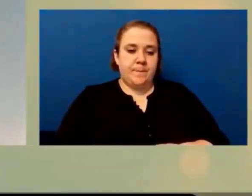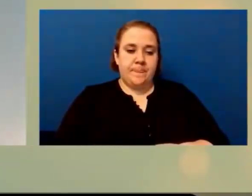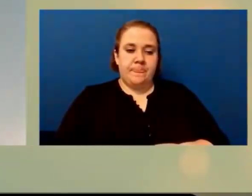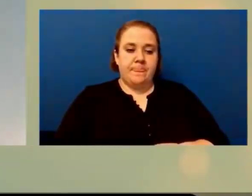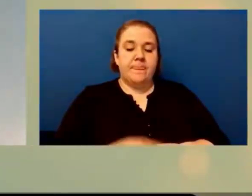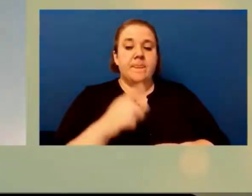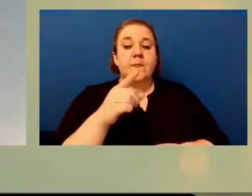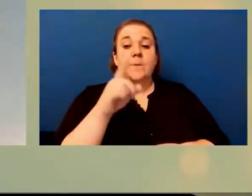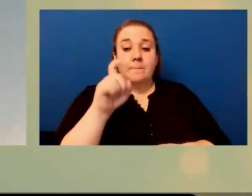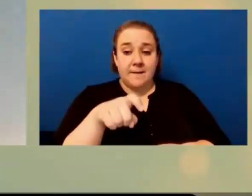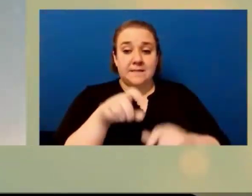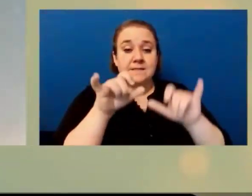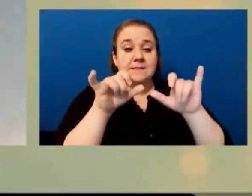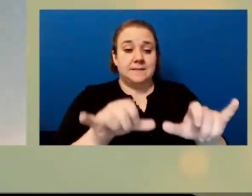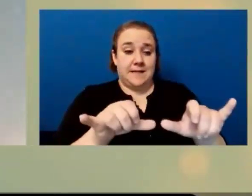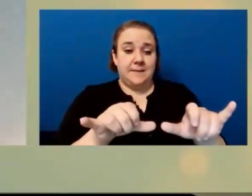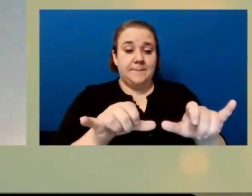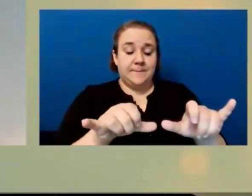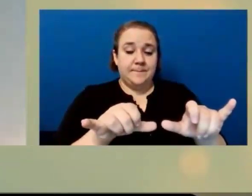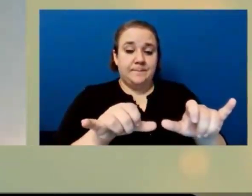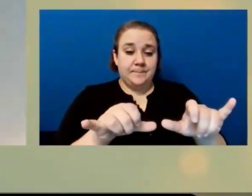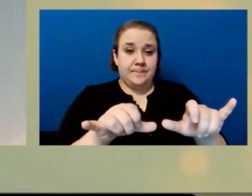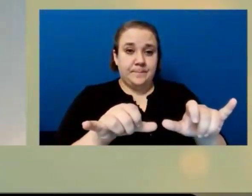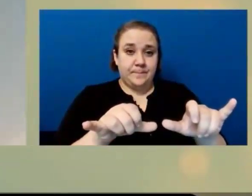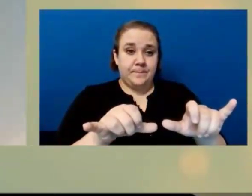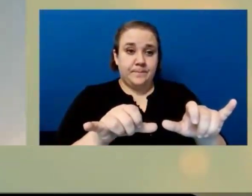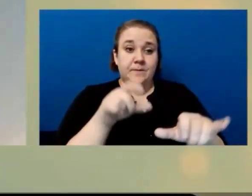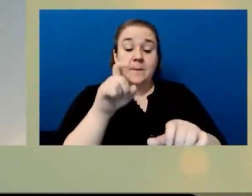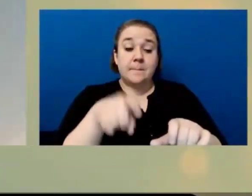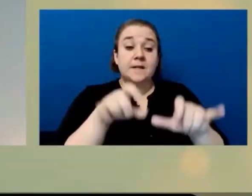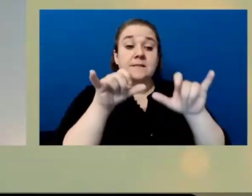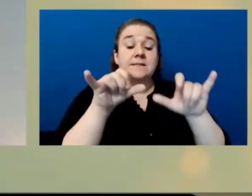in, on us each learning to mend.